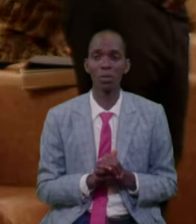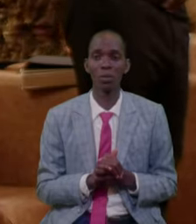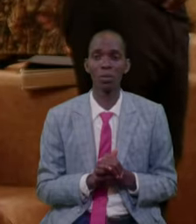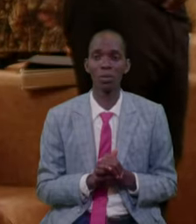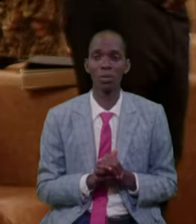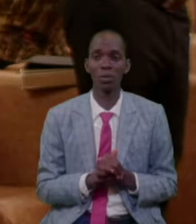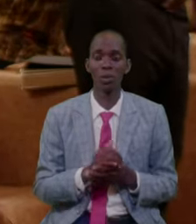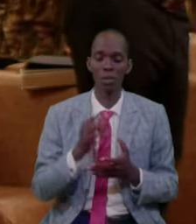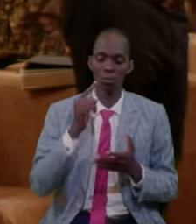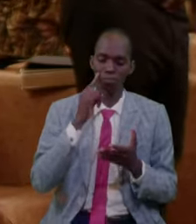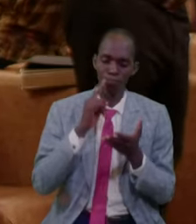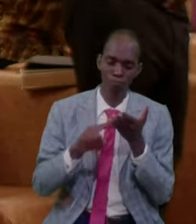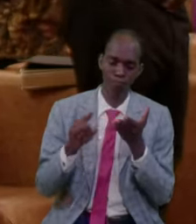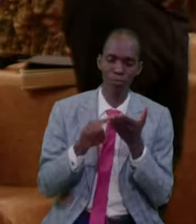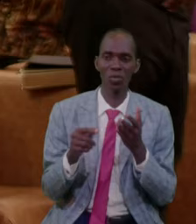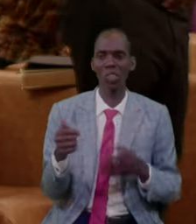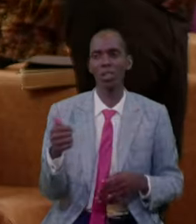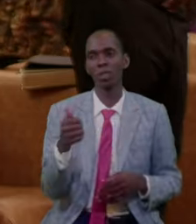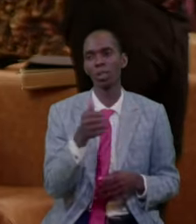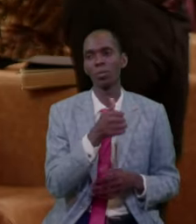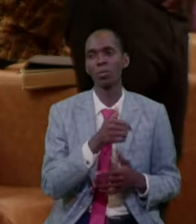Examine yourself.